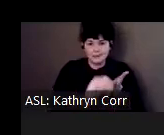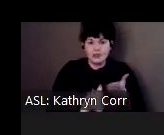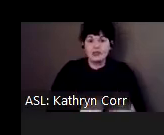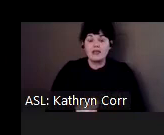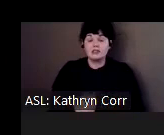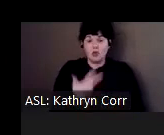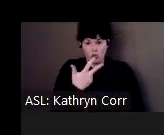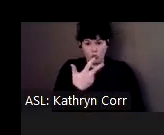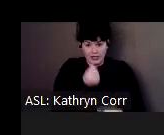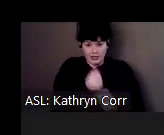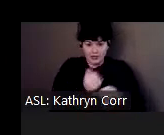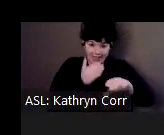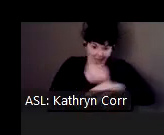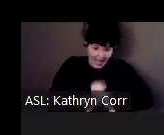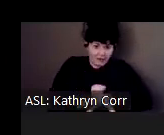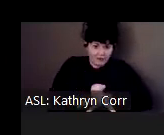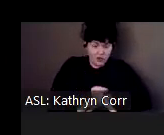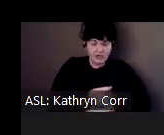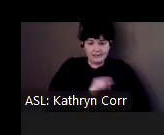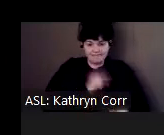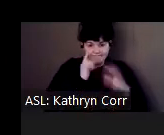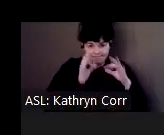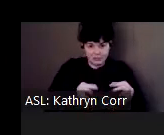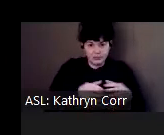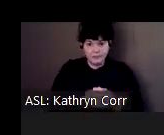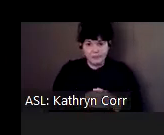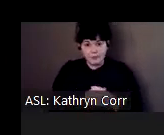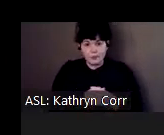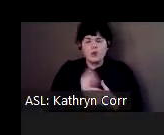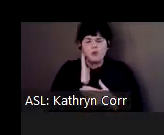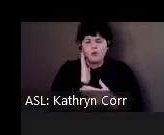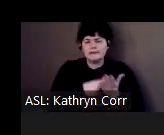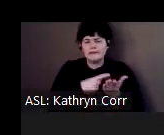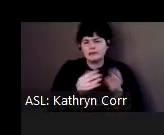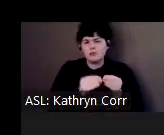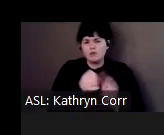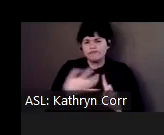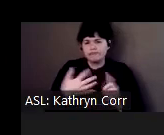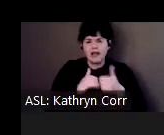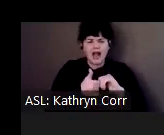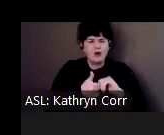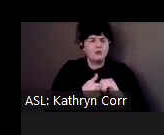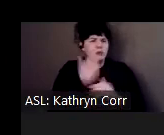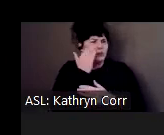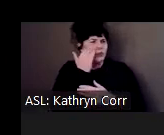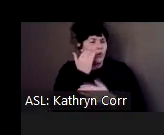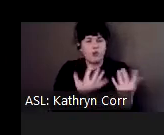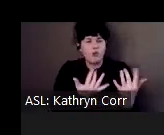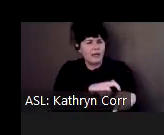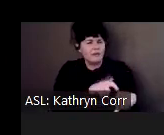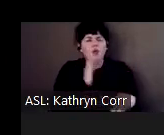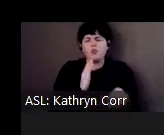sentence. We're going to go into more detail about how you determine that waiting period a little later. Next slide.